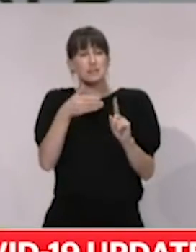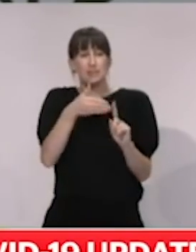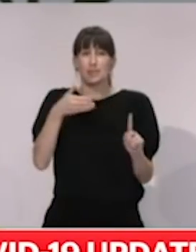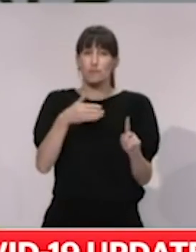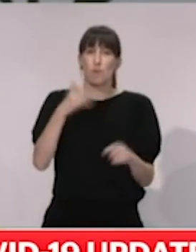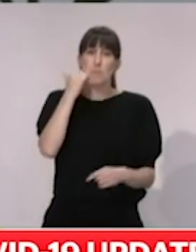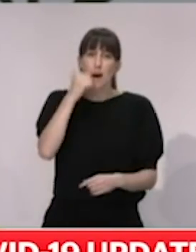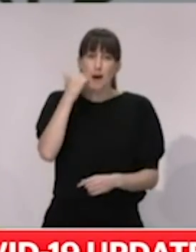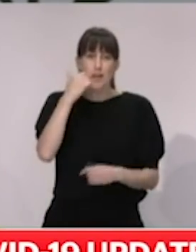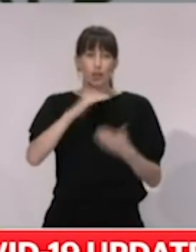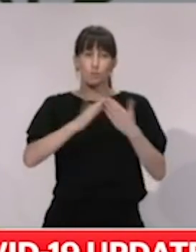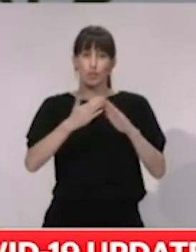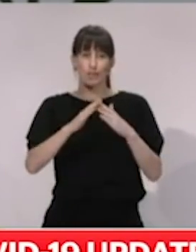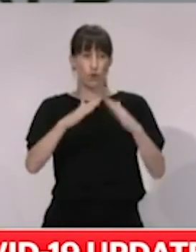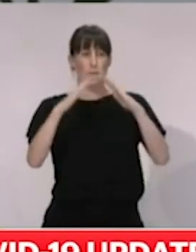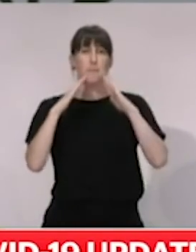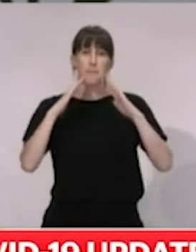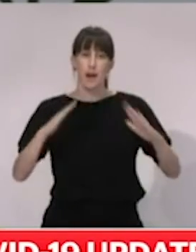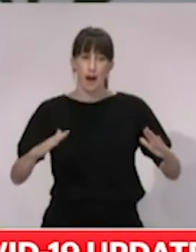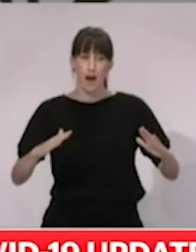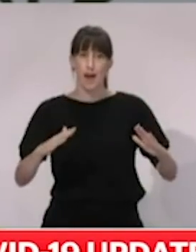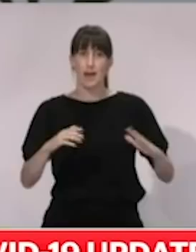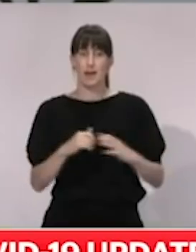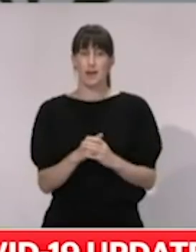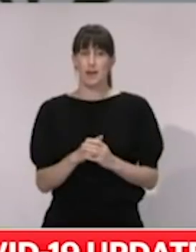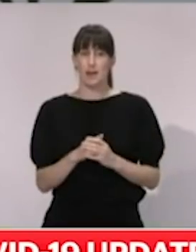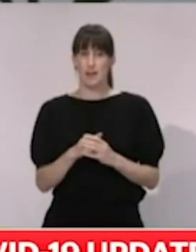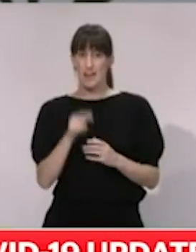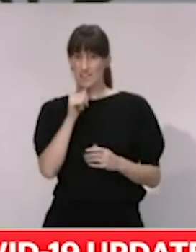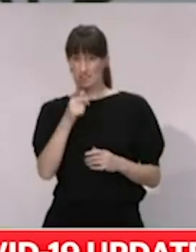is unlikely those powers need to be used with any frequency.